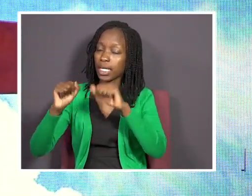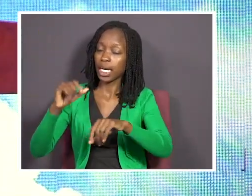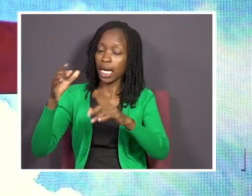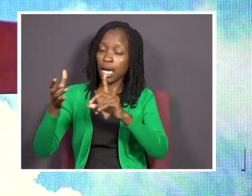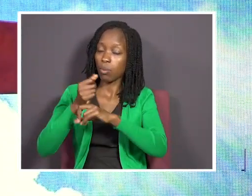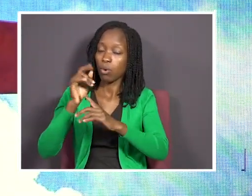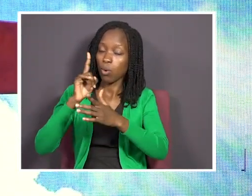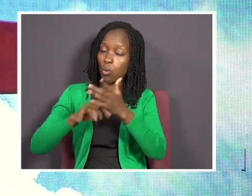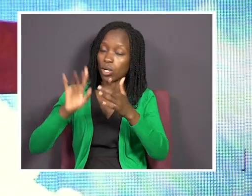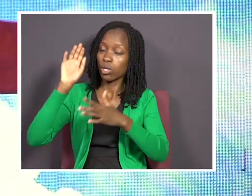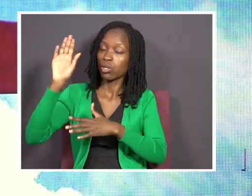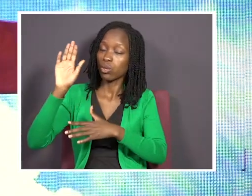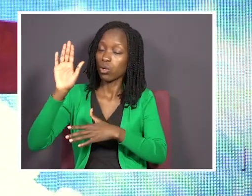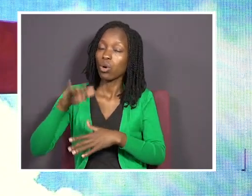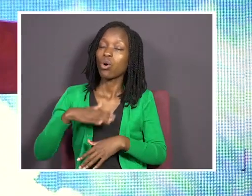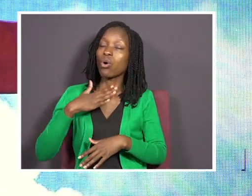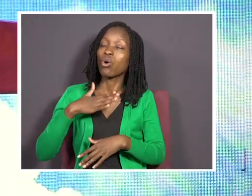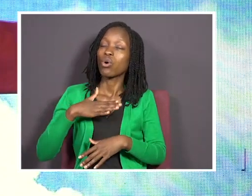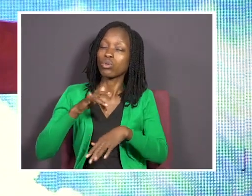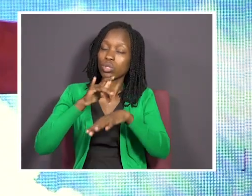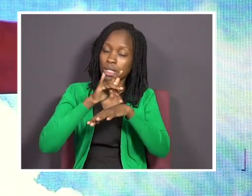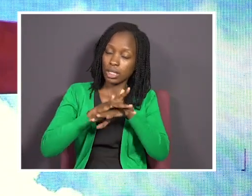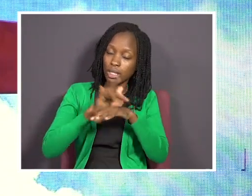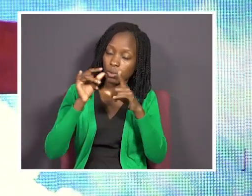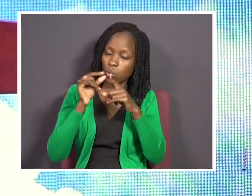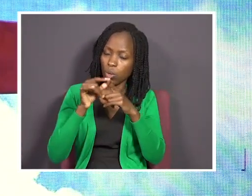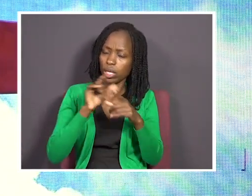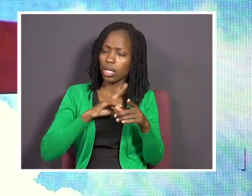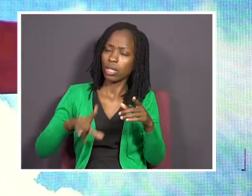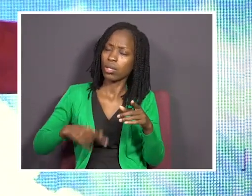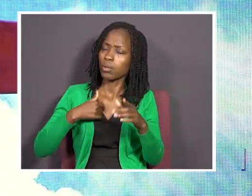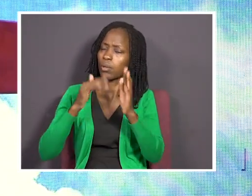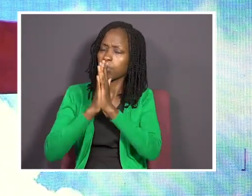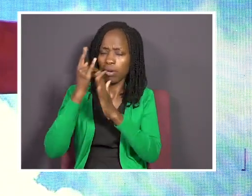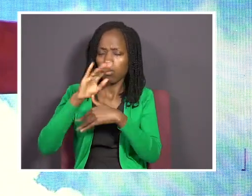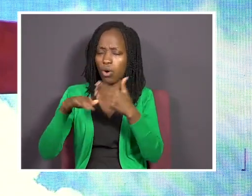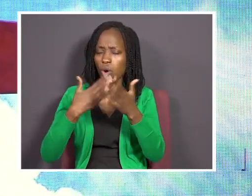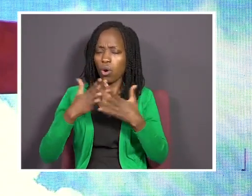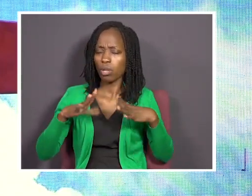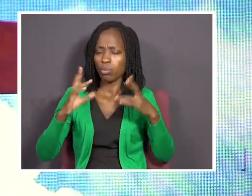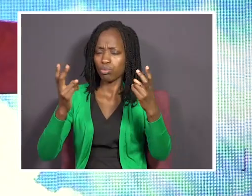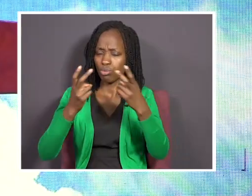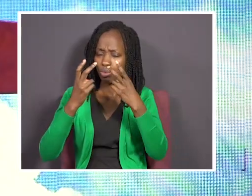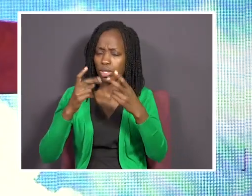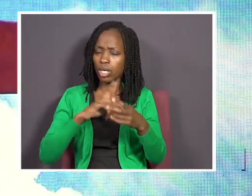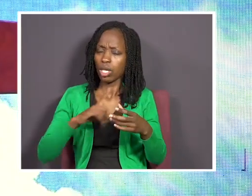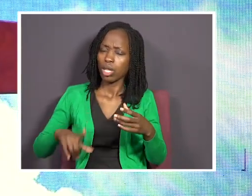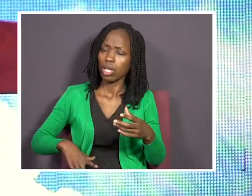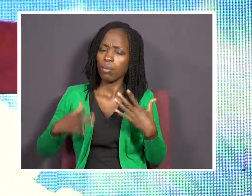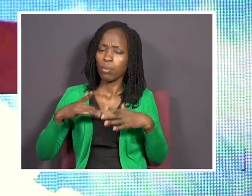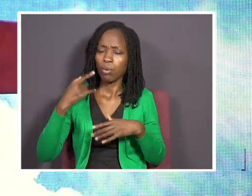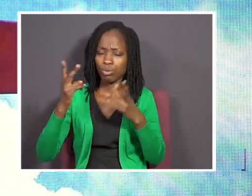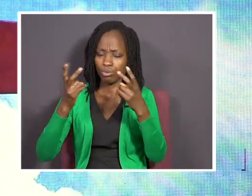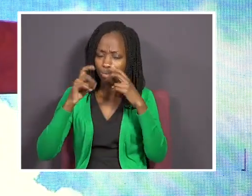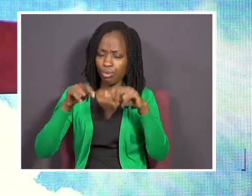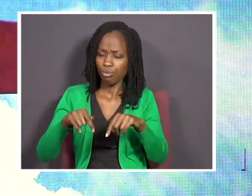able to fulfill that for which you sent it. I pray for all my listeners, those who will